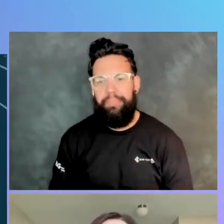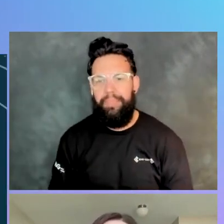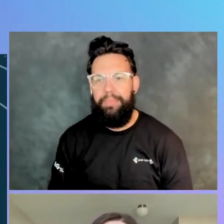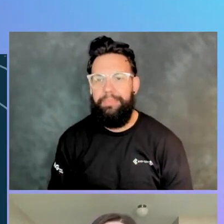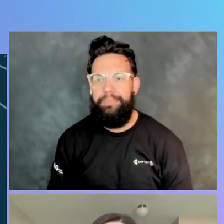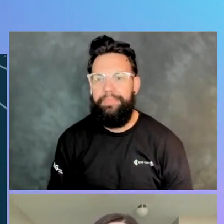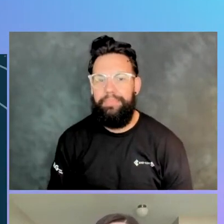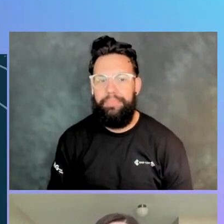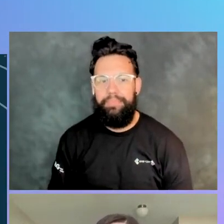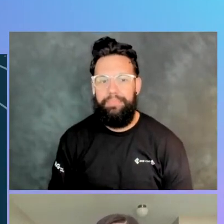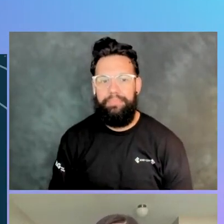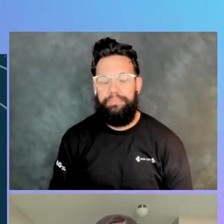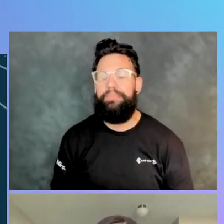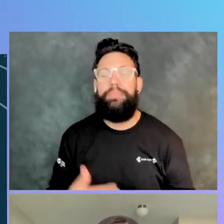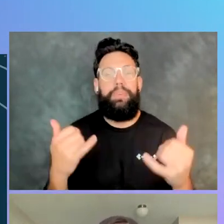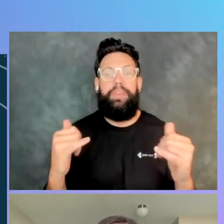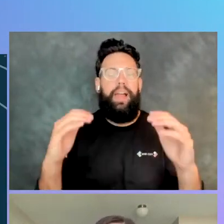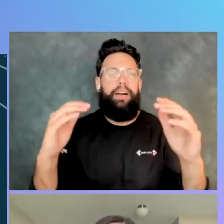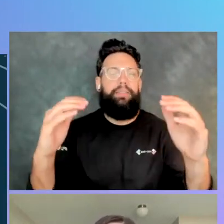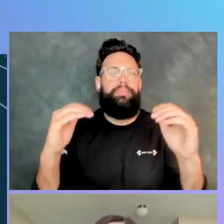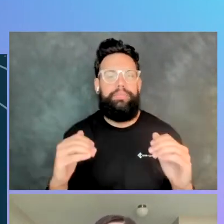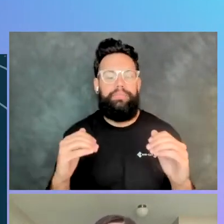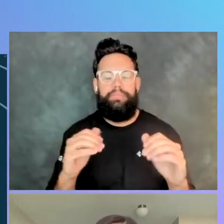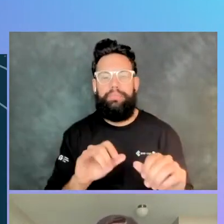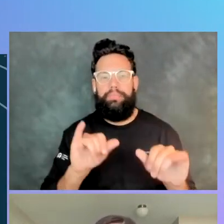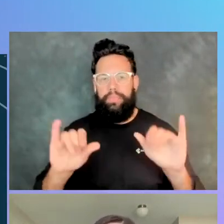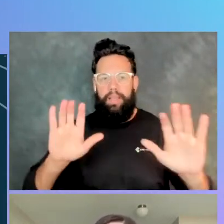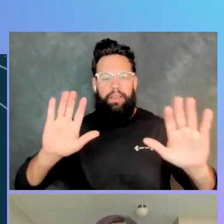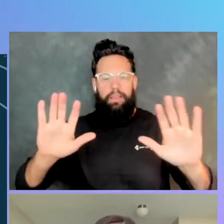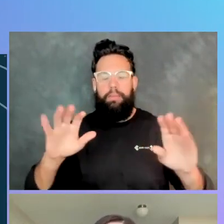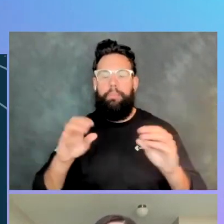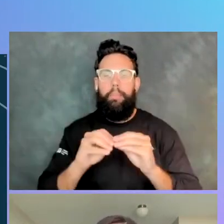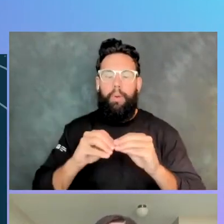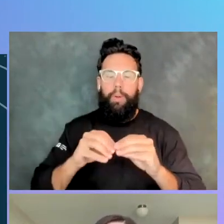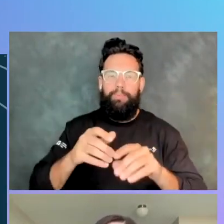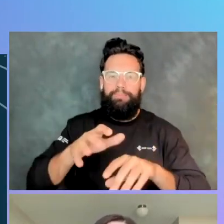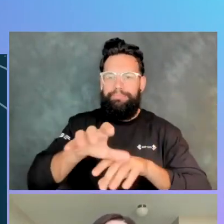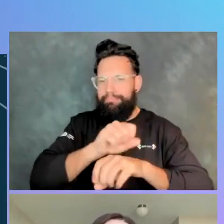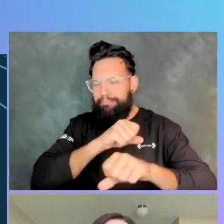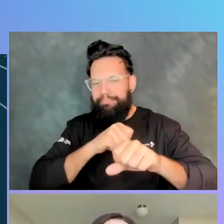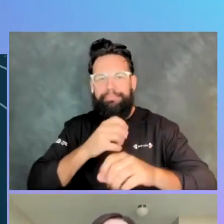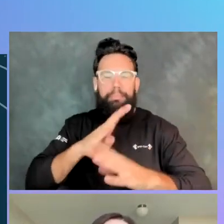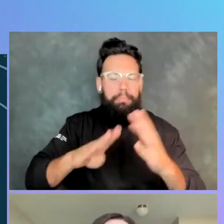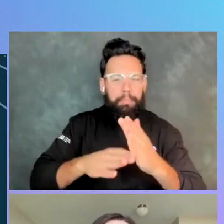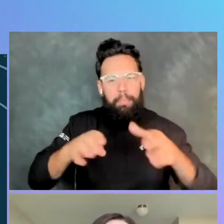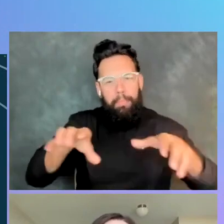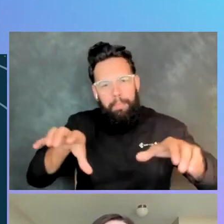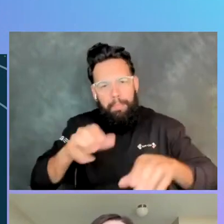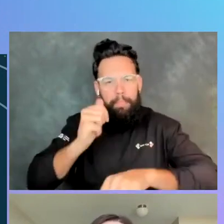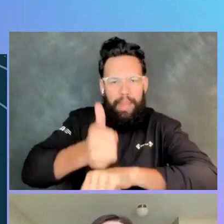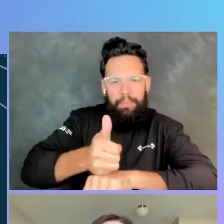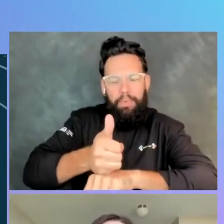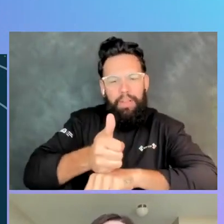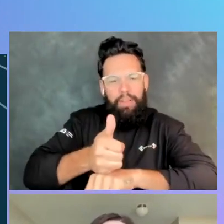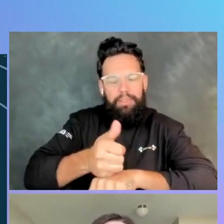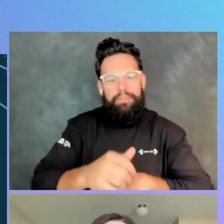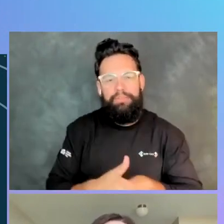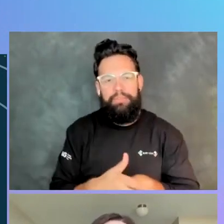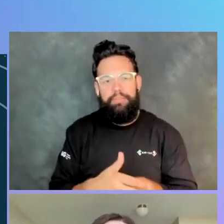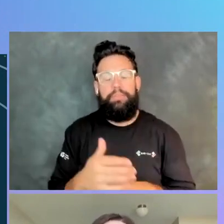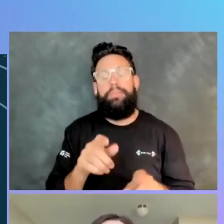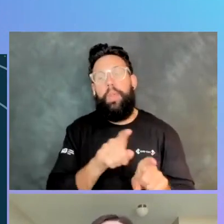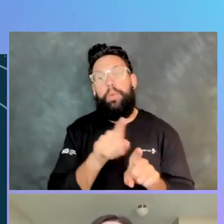So let me now switch gears. So that was kind of the more manual approach, going screen by screen and taking a scan of your app. We also offer those mobile SDKs